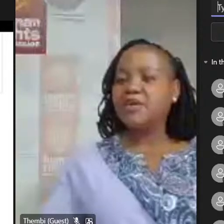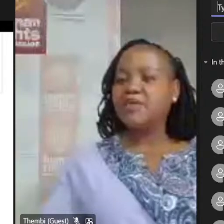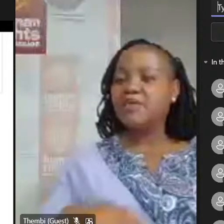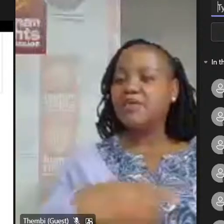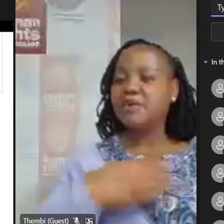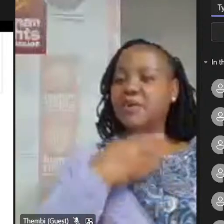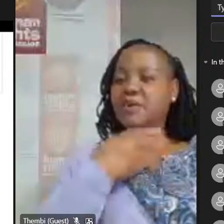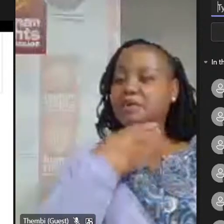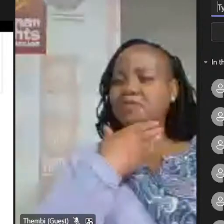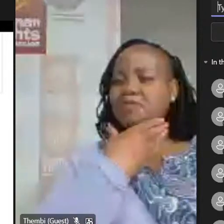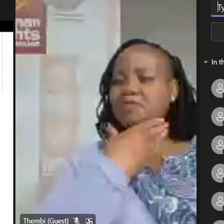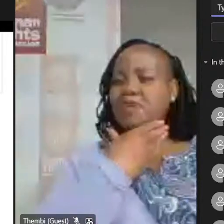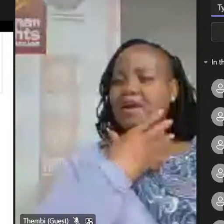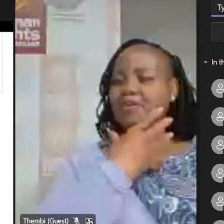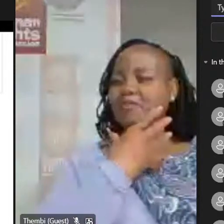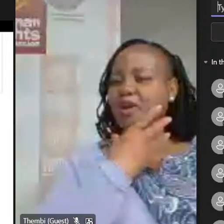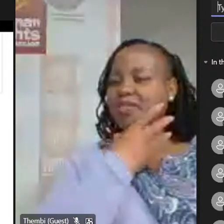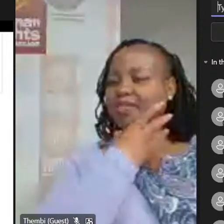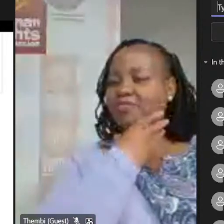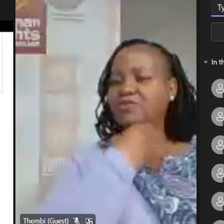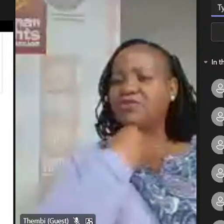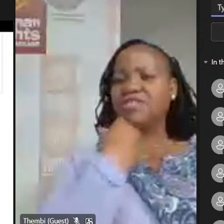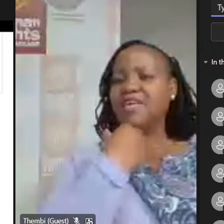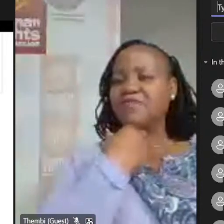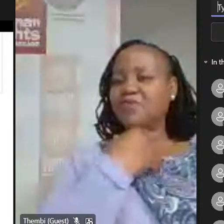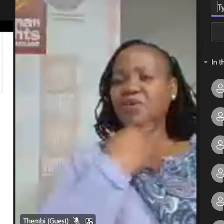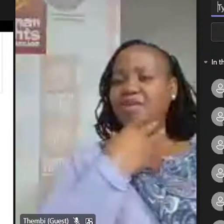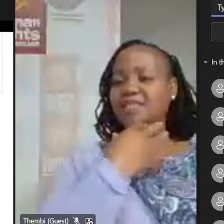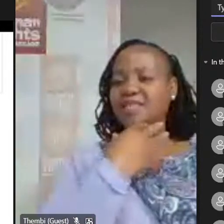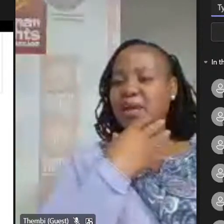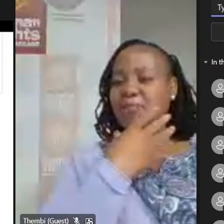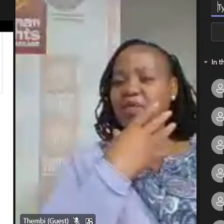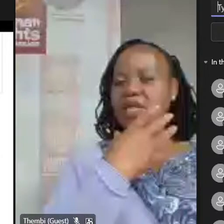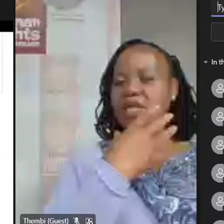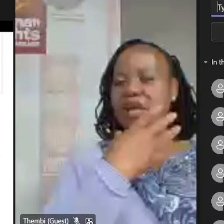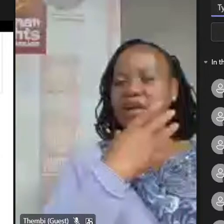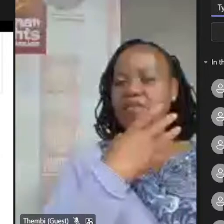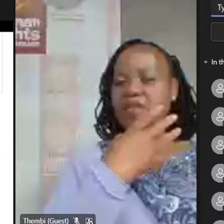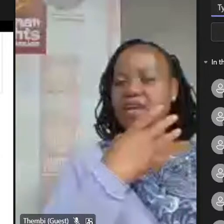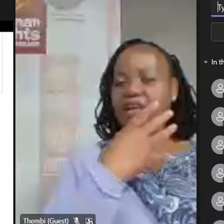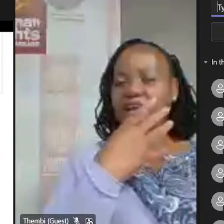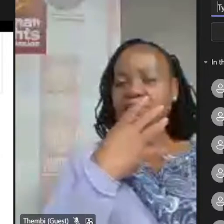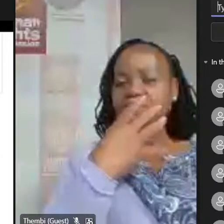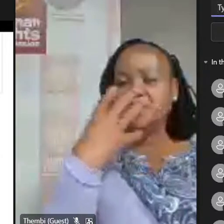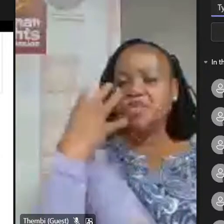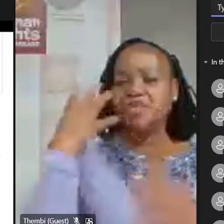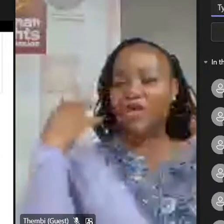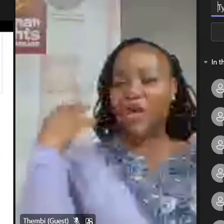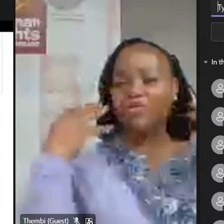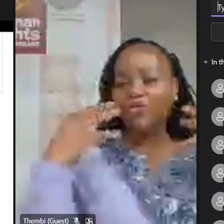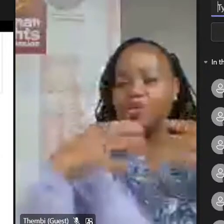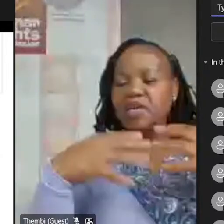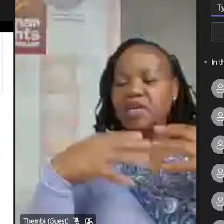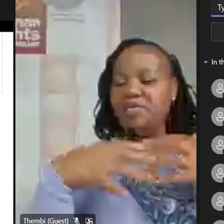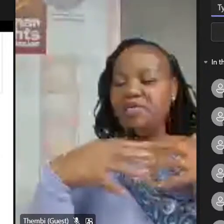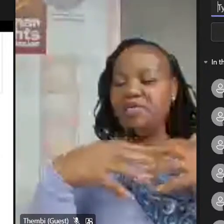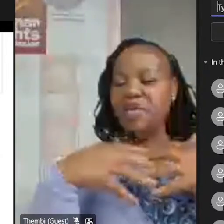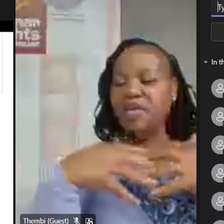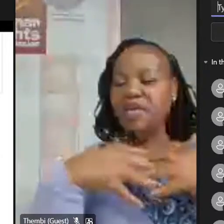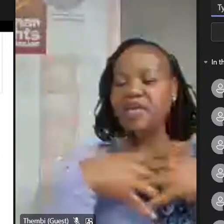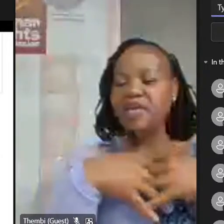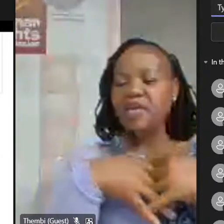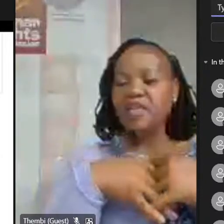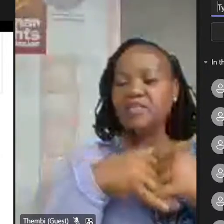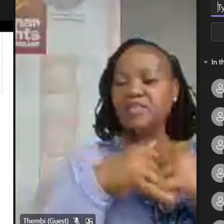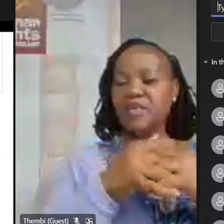uh, you know, um boys have to shave all the time, and then hair has to be in a